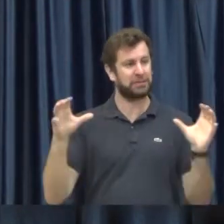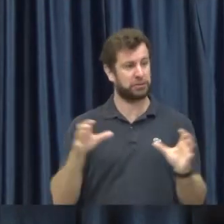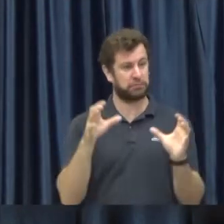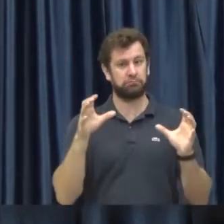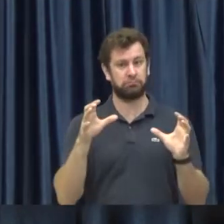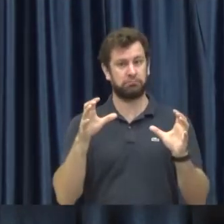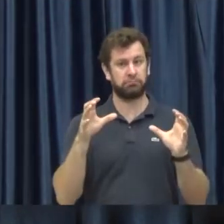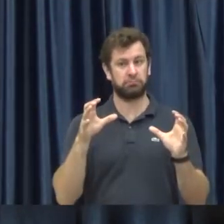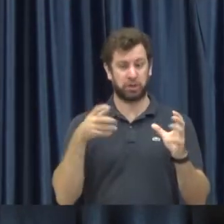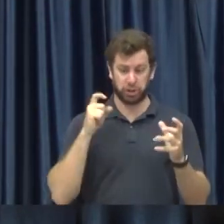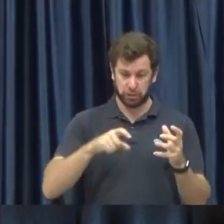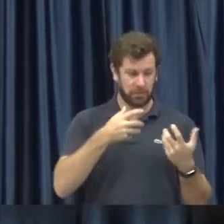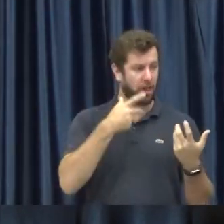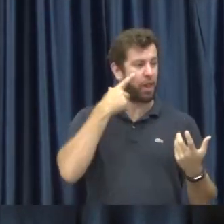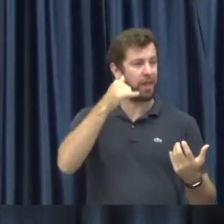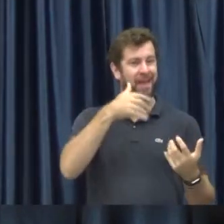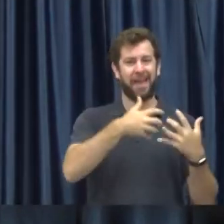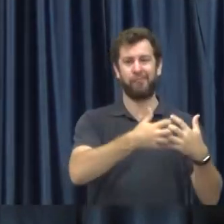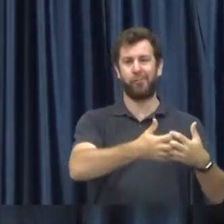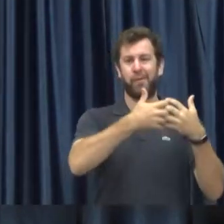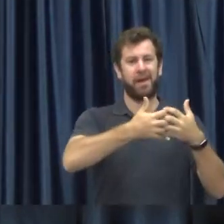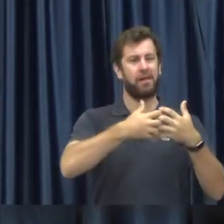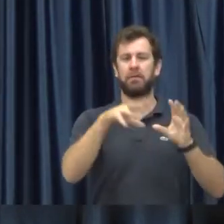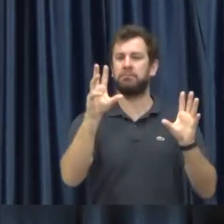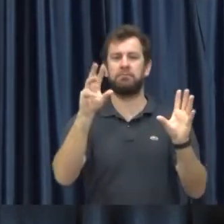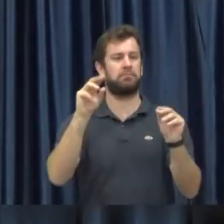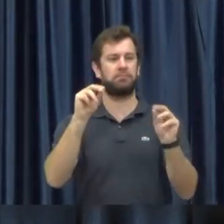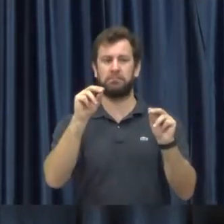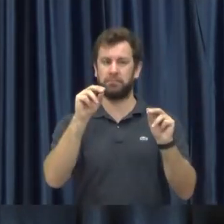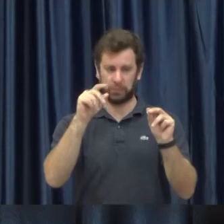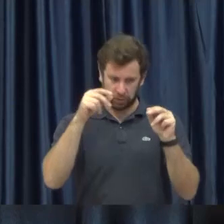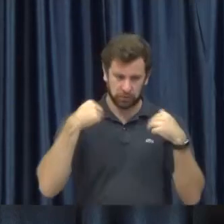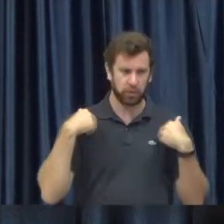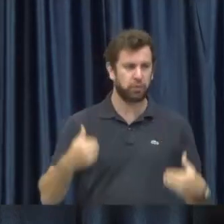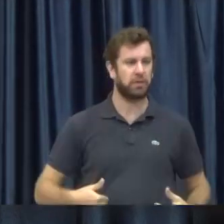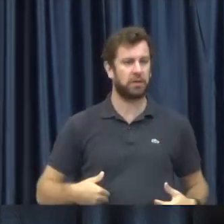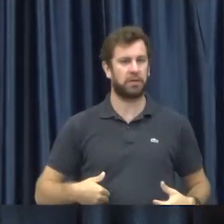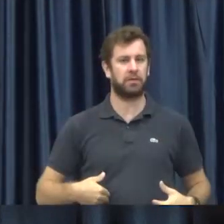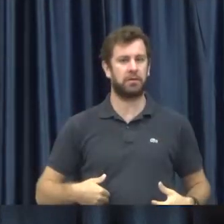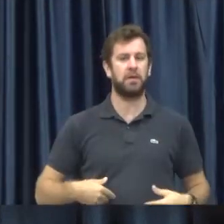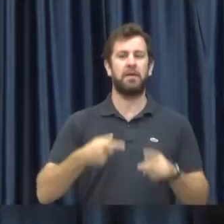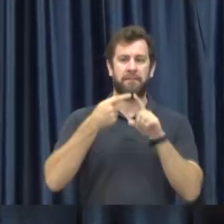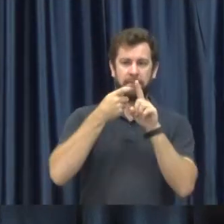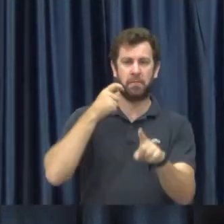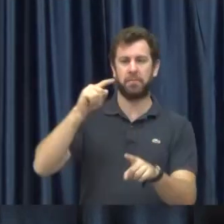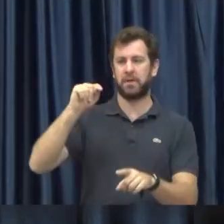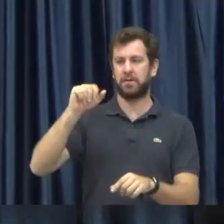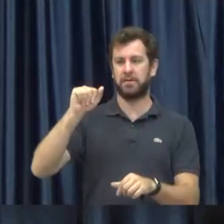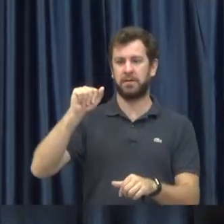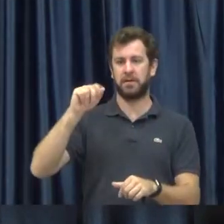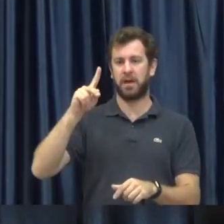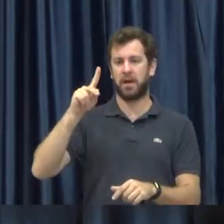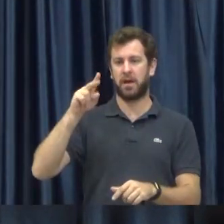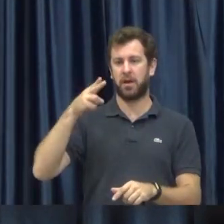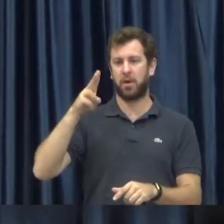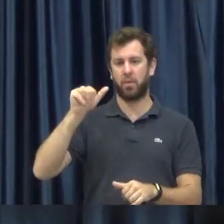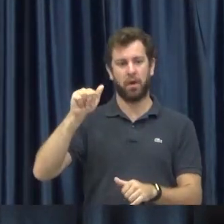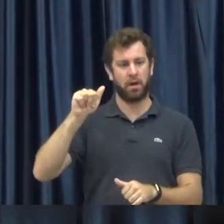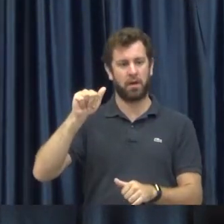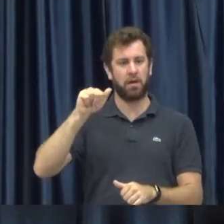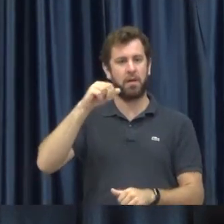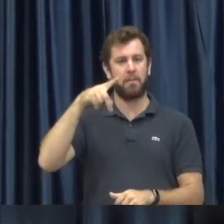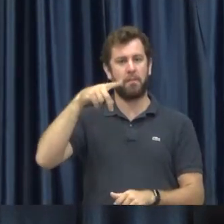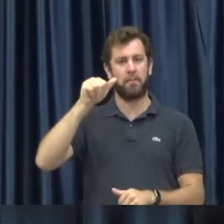not supposed to be machine-like. Allah tells us it comes from taqwa al-qulub. It